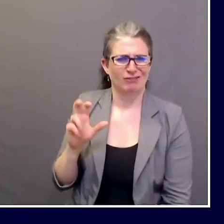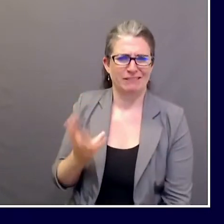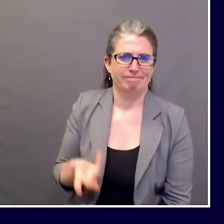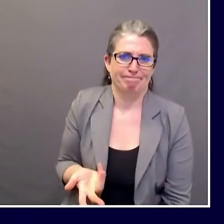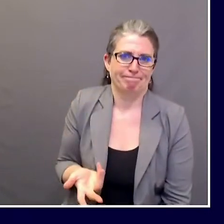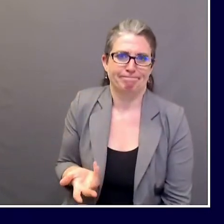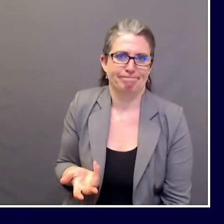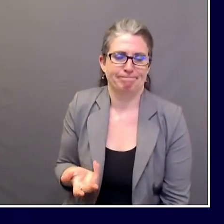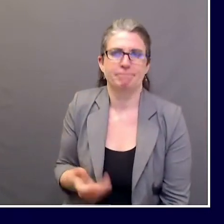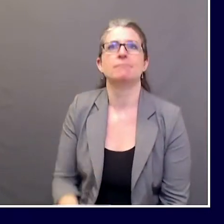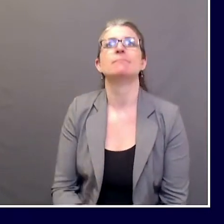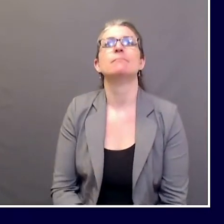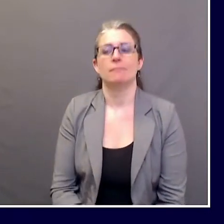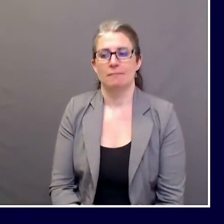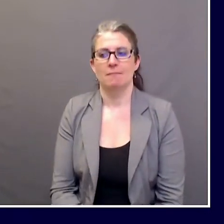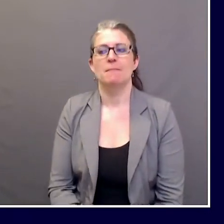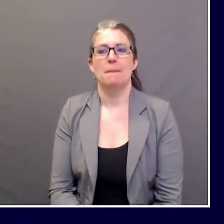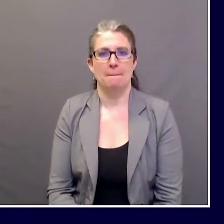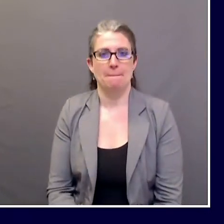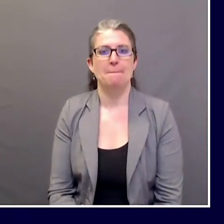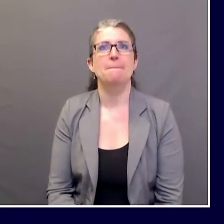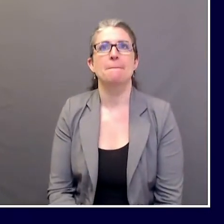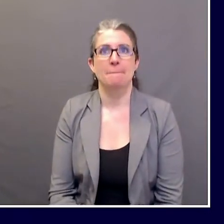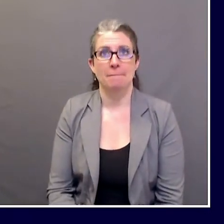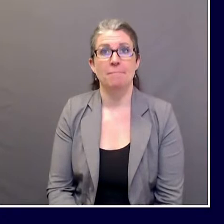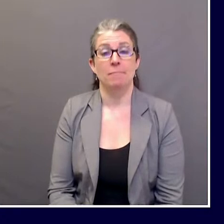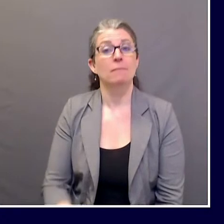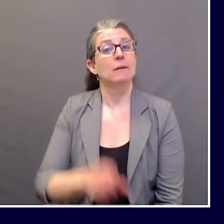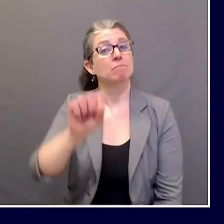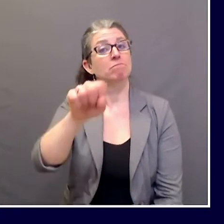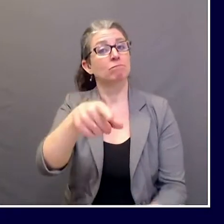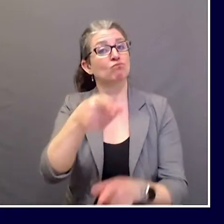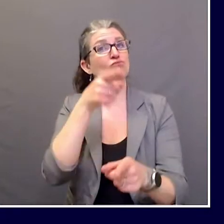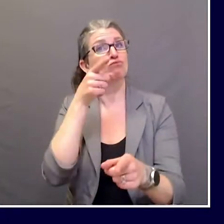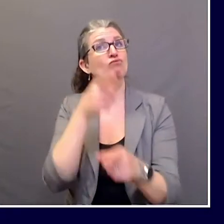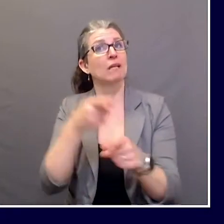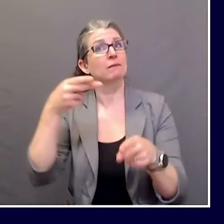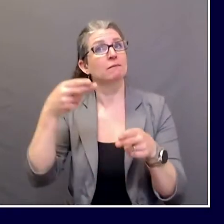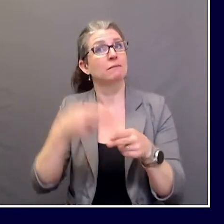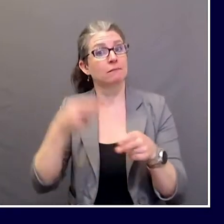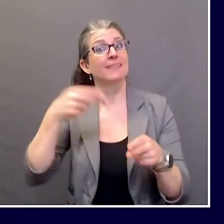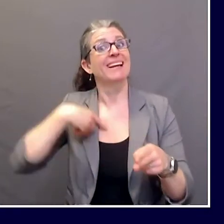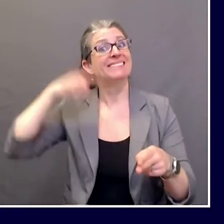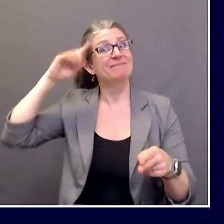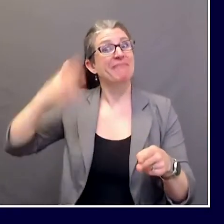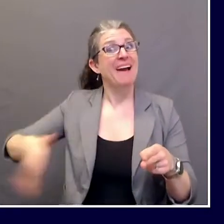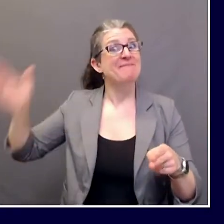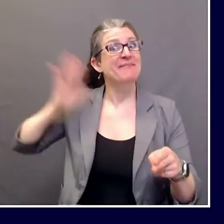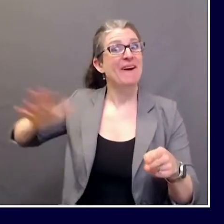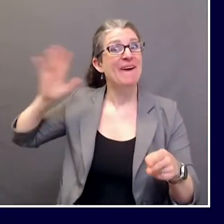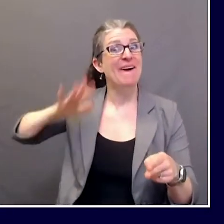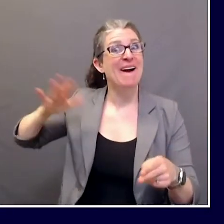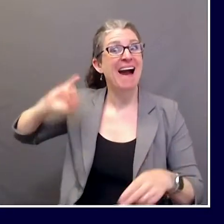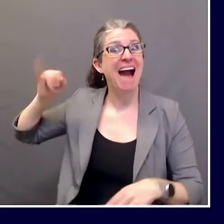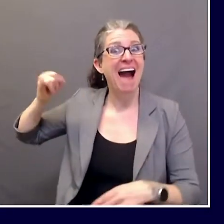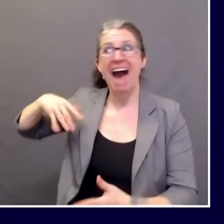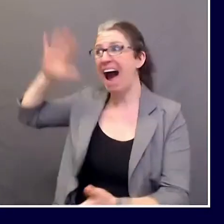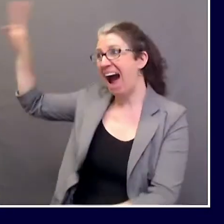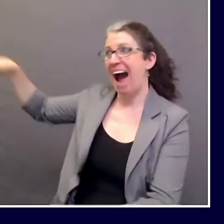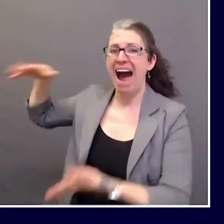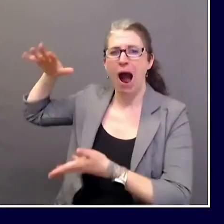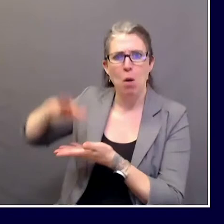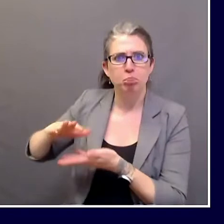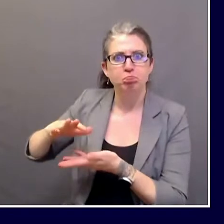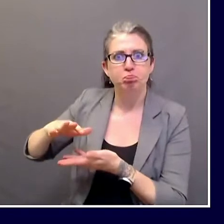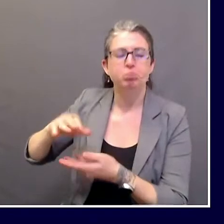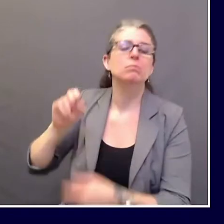doses, that does potentially limit your ability to get shots in arms, which is why we're hopeful that the Pfizer and Moderna vaccine doses